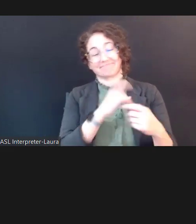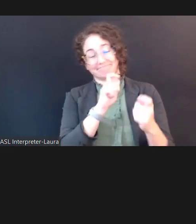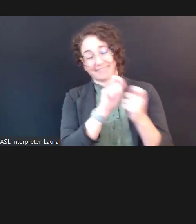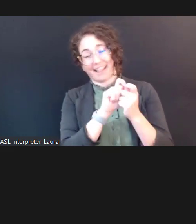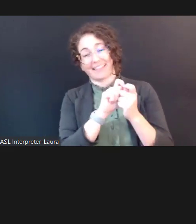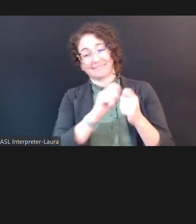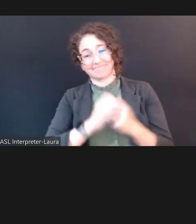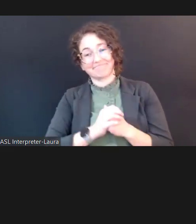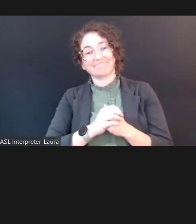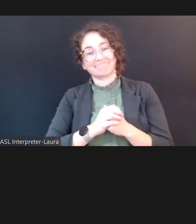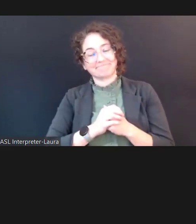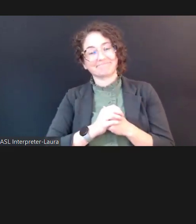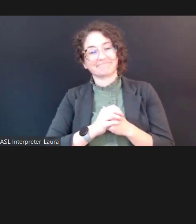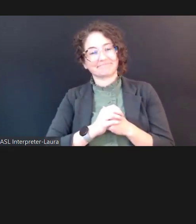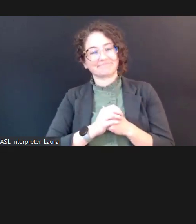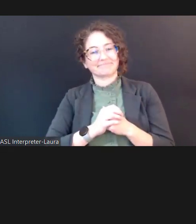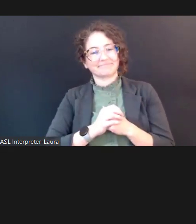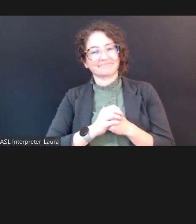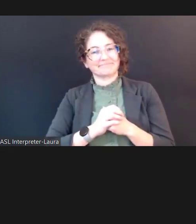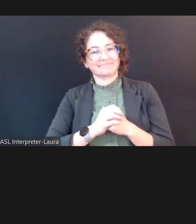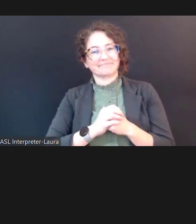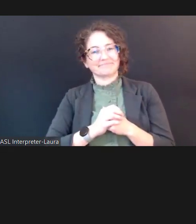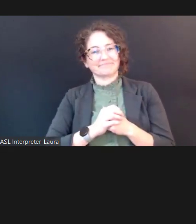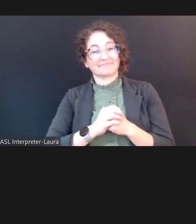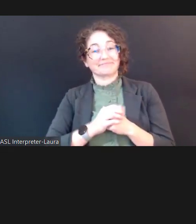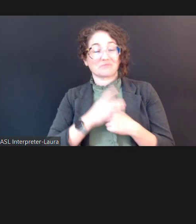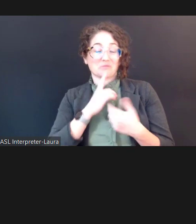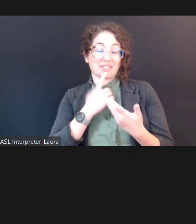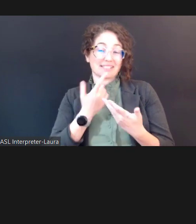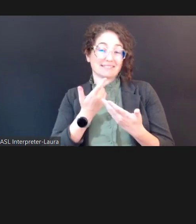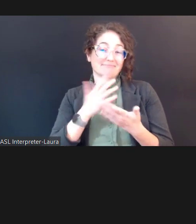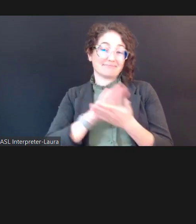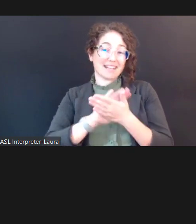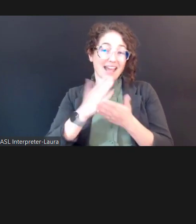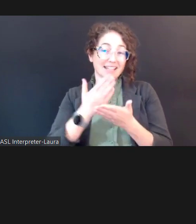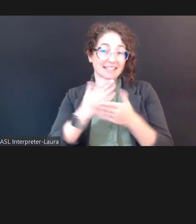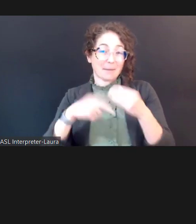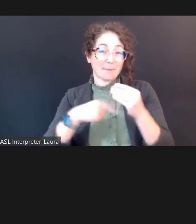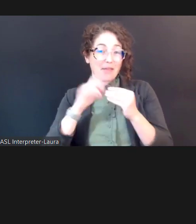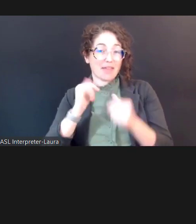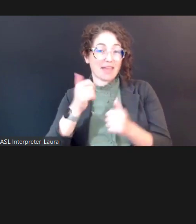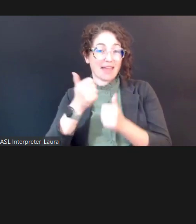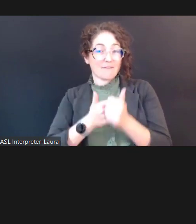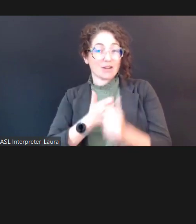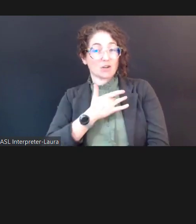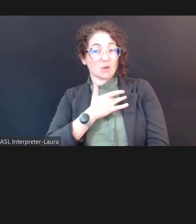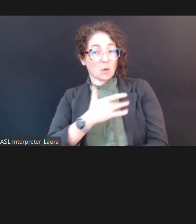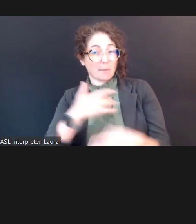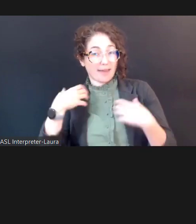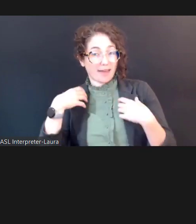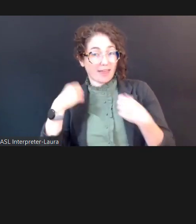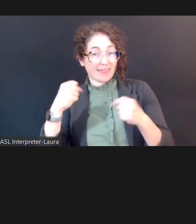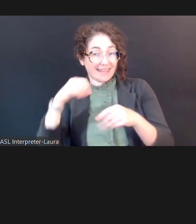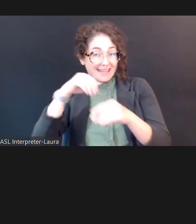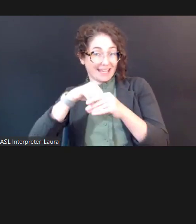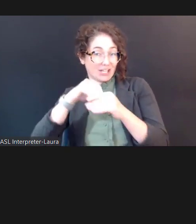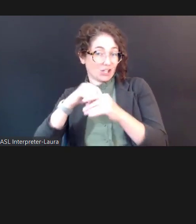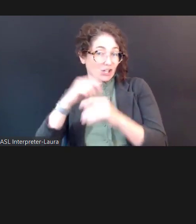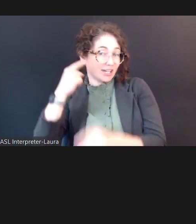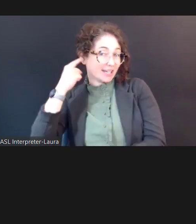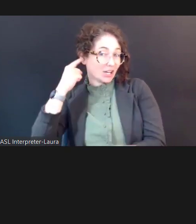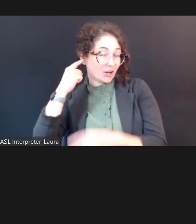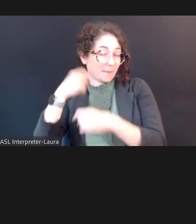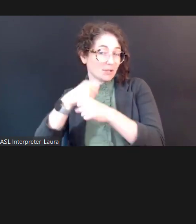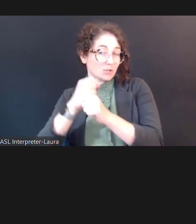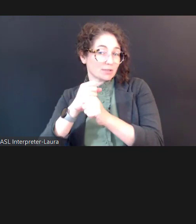Exactly. And the nice thing about that is that every normal, healthy inner ear